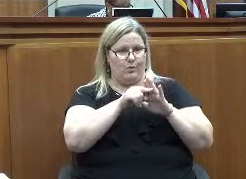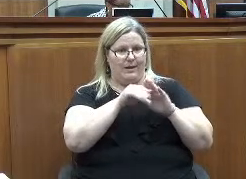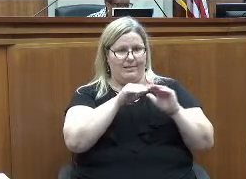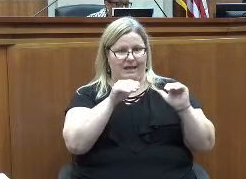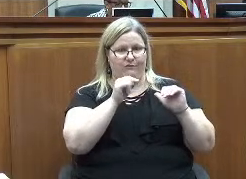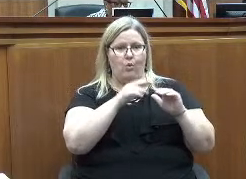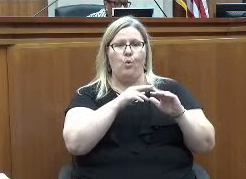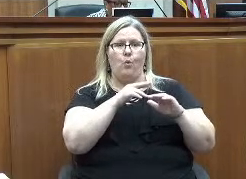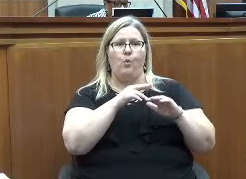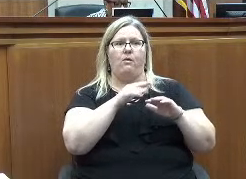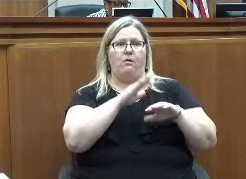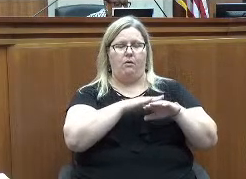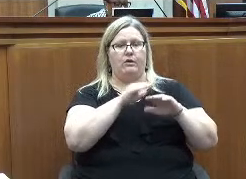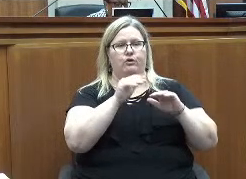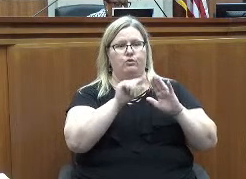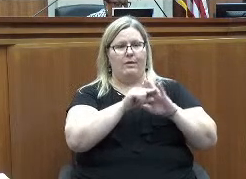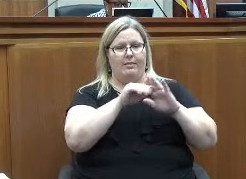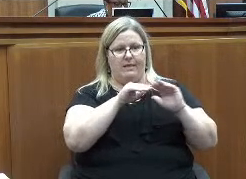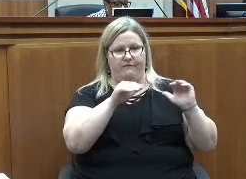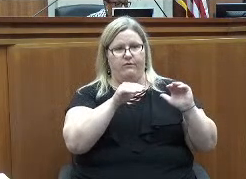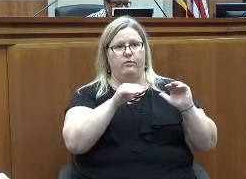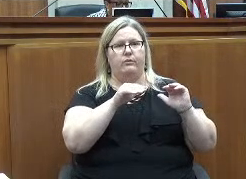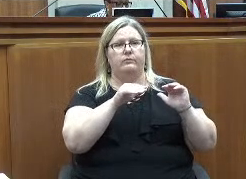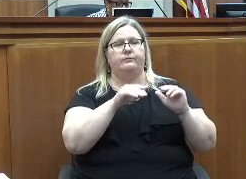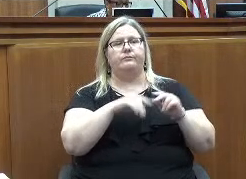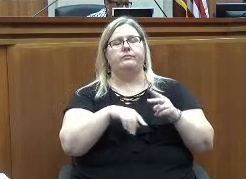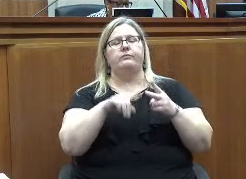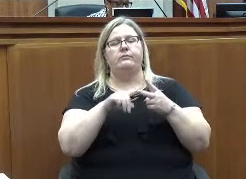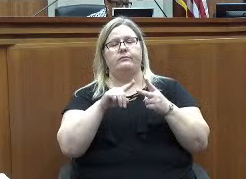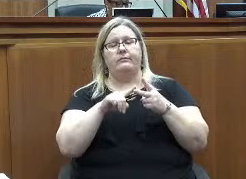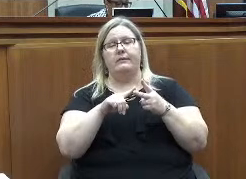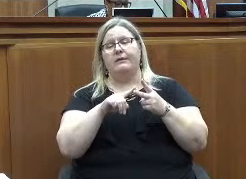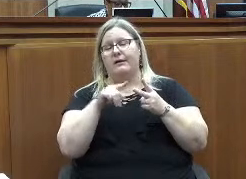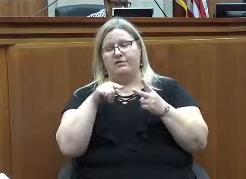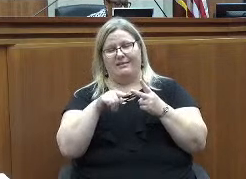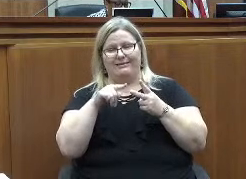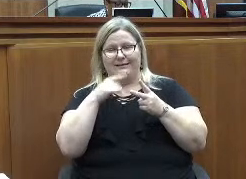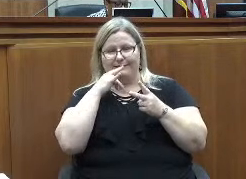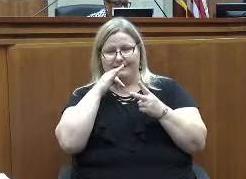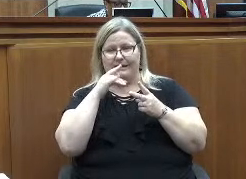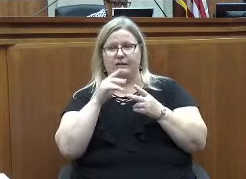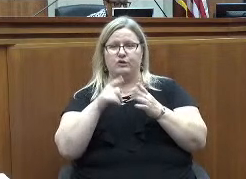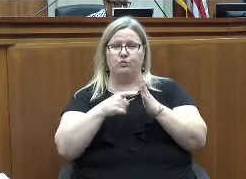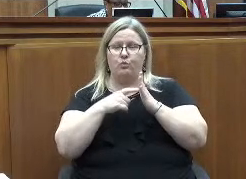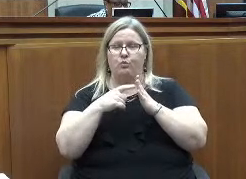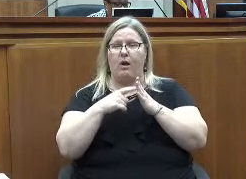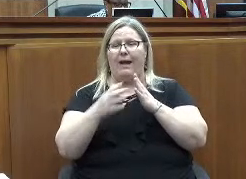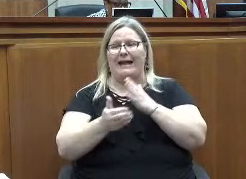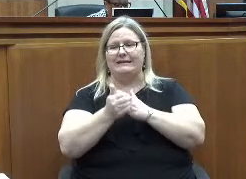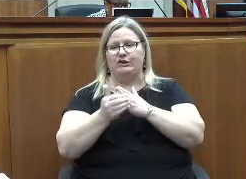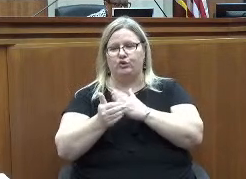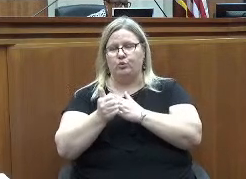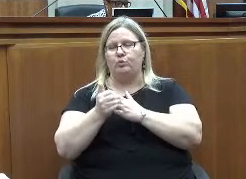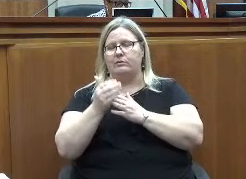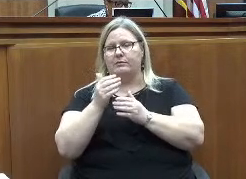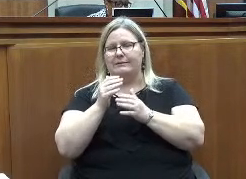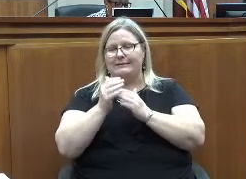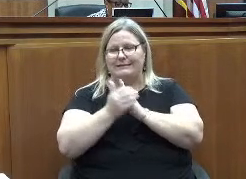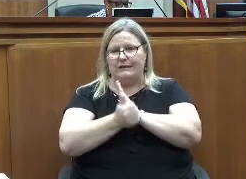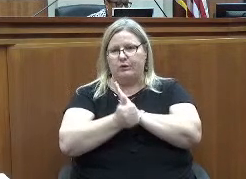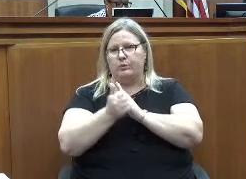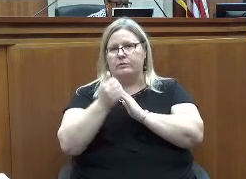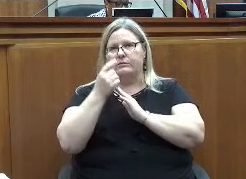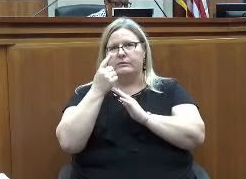essential academic program for those students that require additional learning strategies, supports to acquire the foundational skills